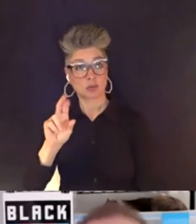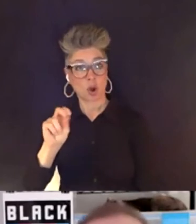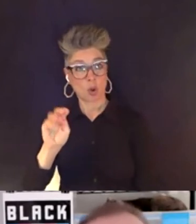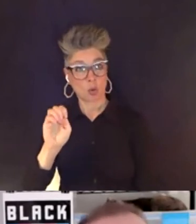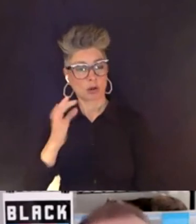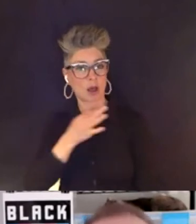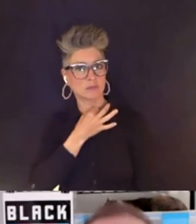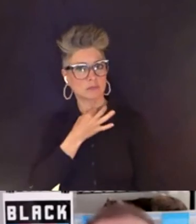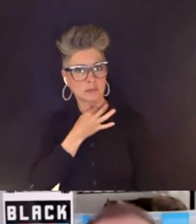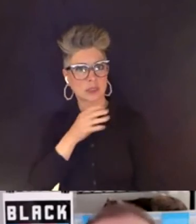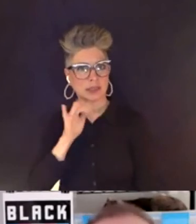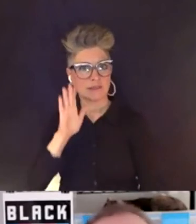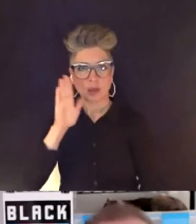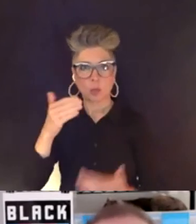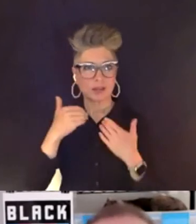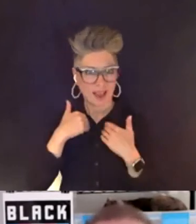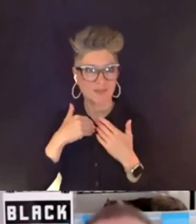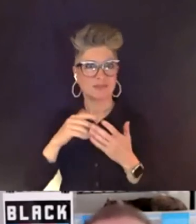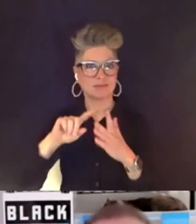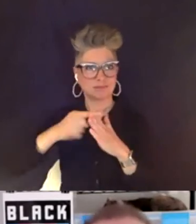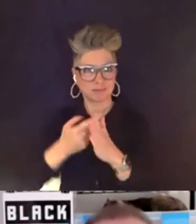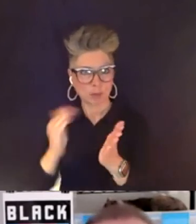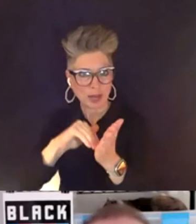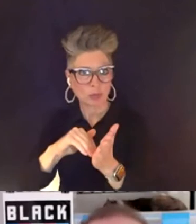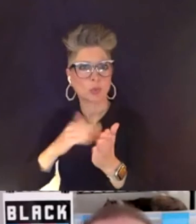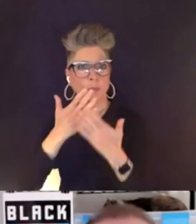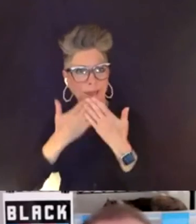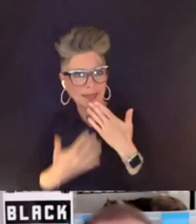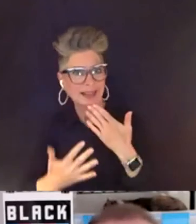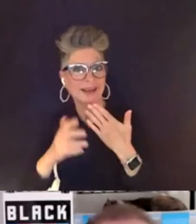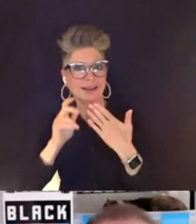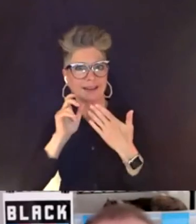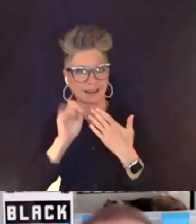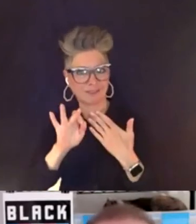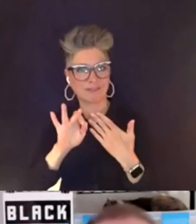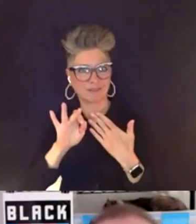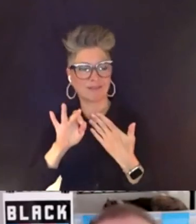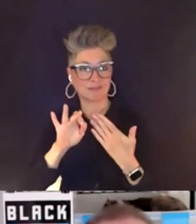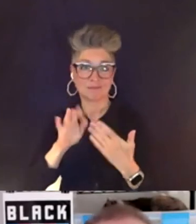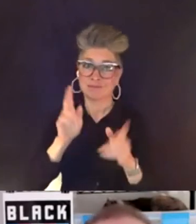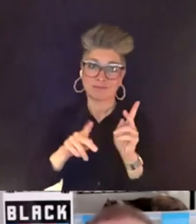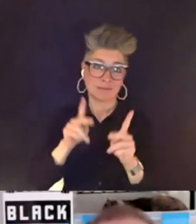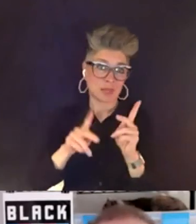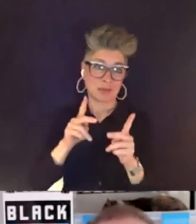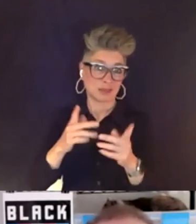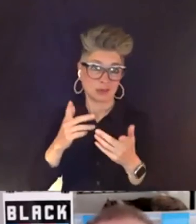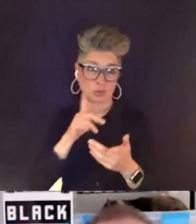breakthrough bleeding or something like that if it's having an effect on folks who are regularly ovulating and bleeding? So, yeah. And